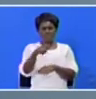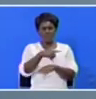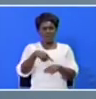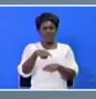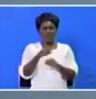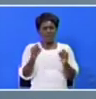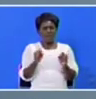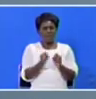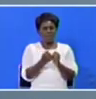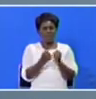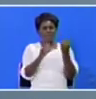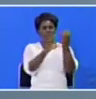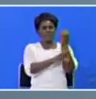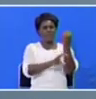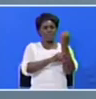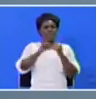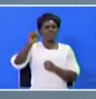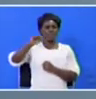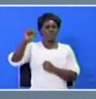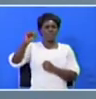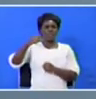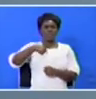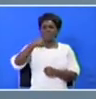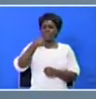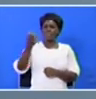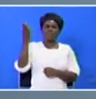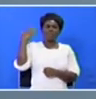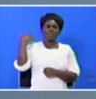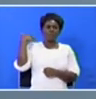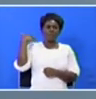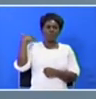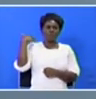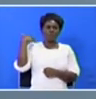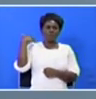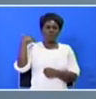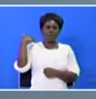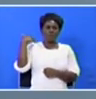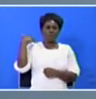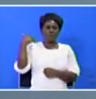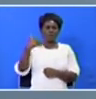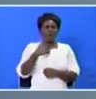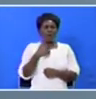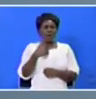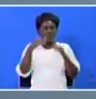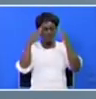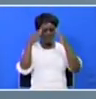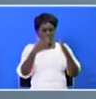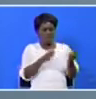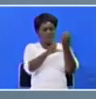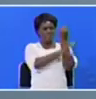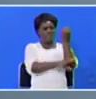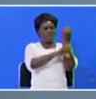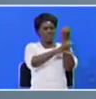happening in the country politically. And like I mentioned before, the biggest conversation that is across the country is the printing